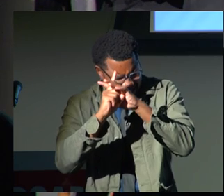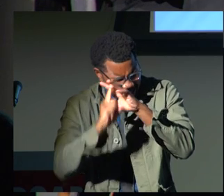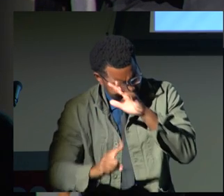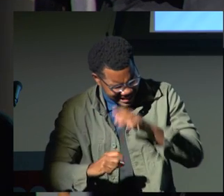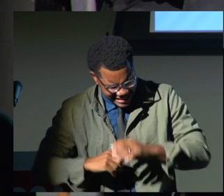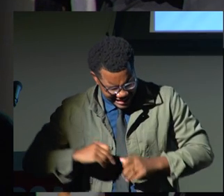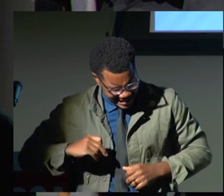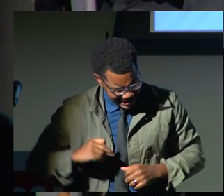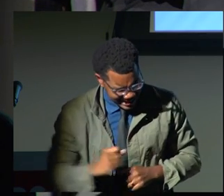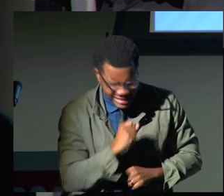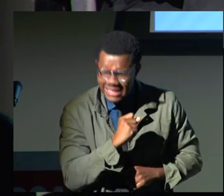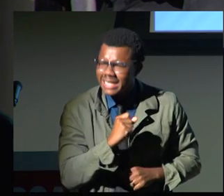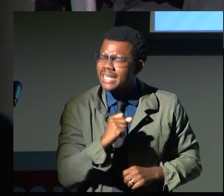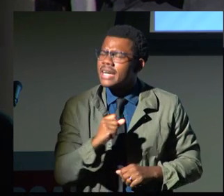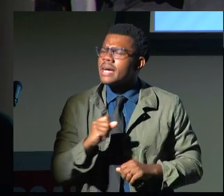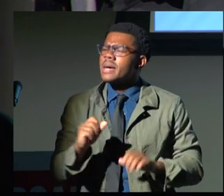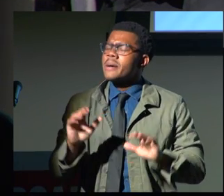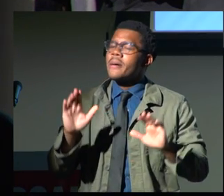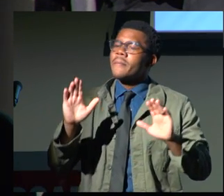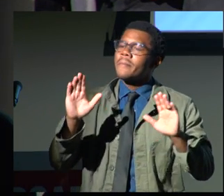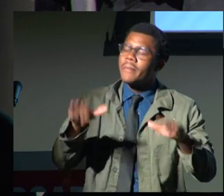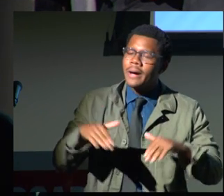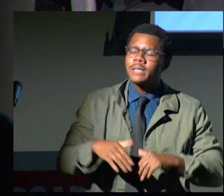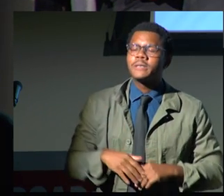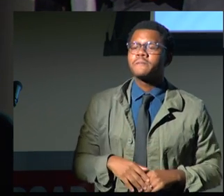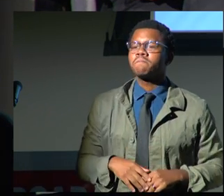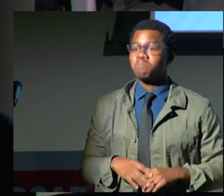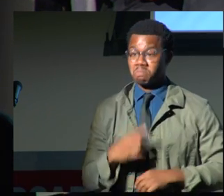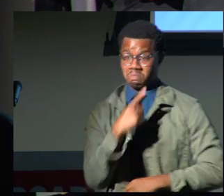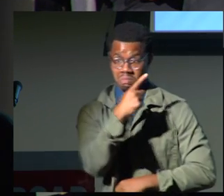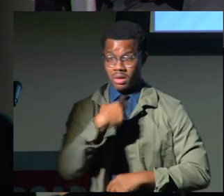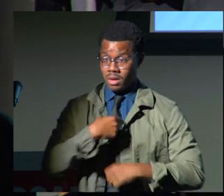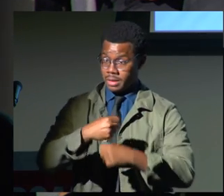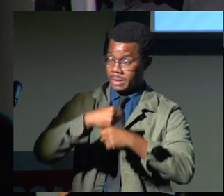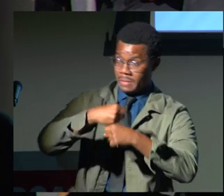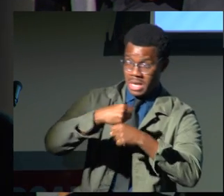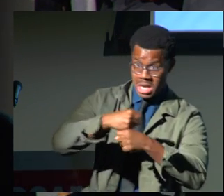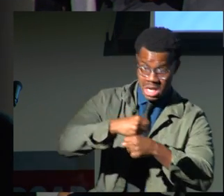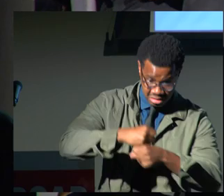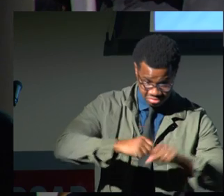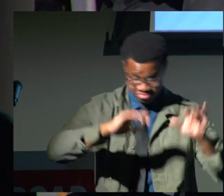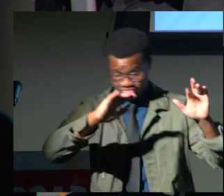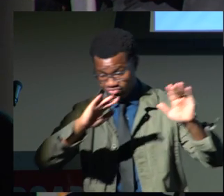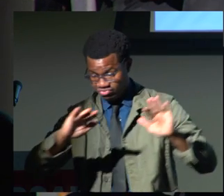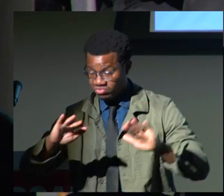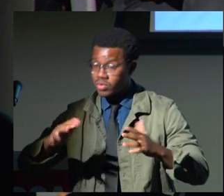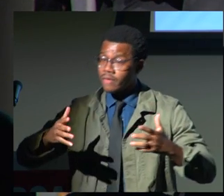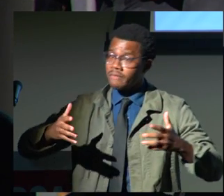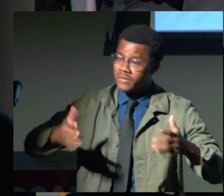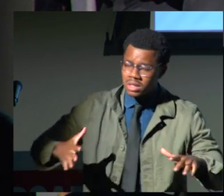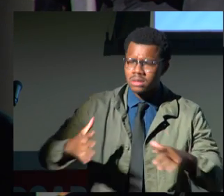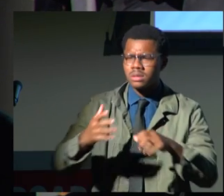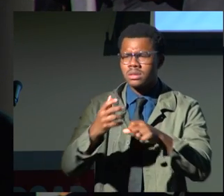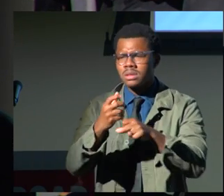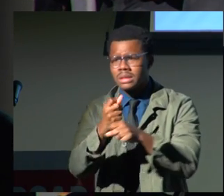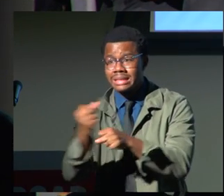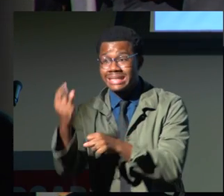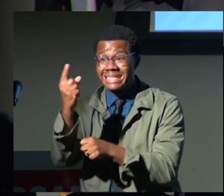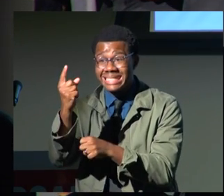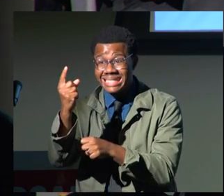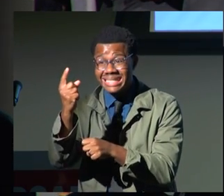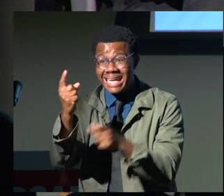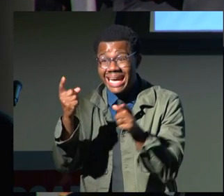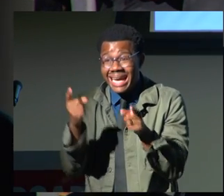But something? I made this work, and then I think a year after making this work, he passed away.